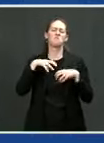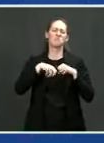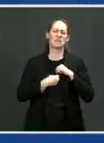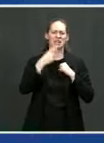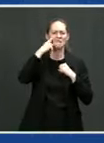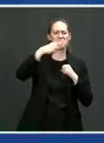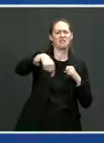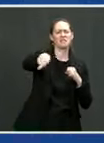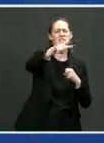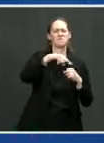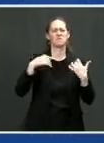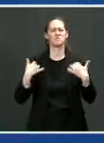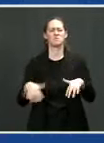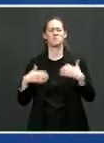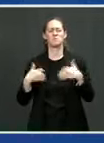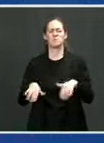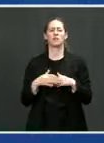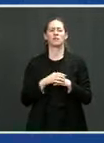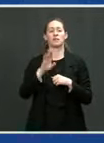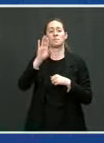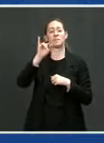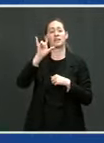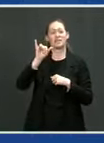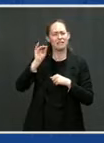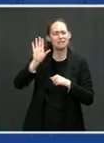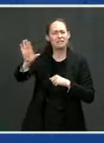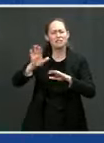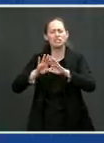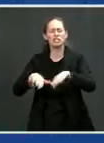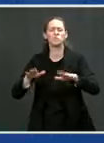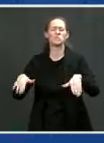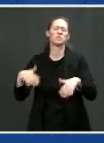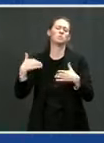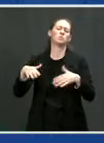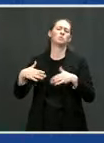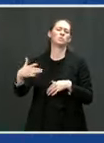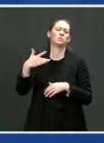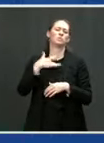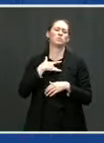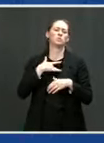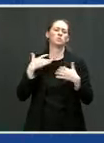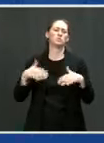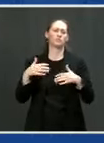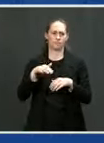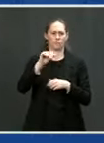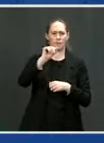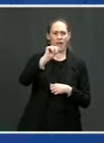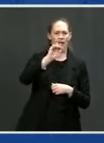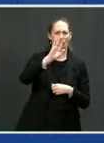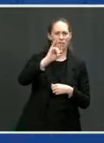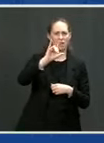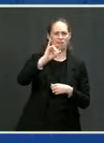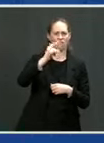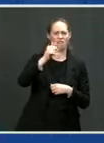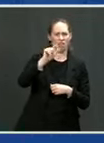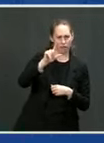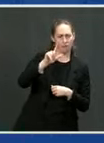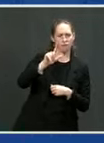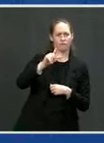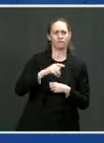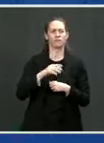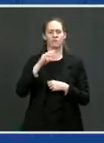To Billy's beloved children, Logan, Abigail, I want you to know that we are